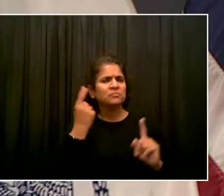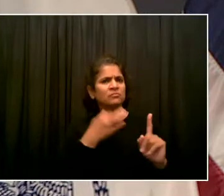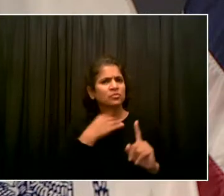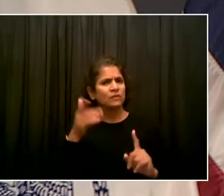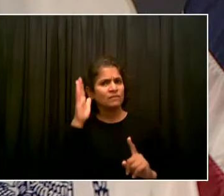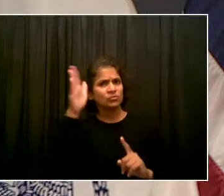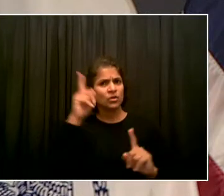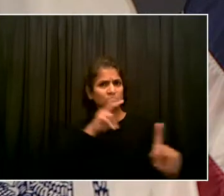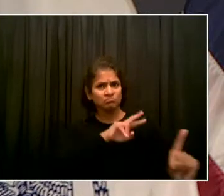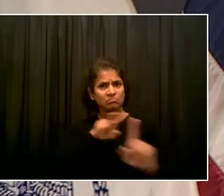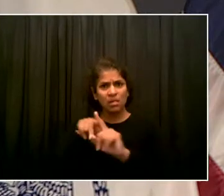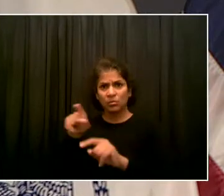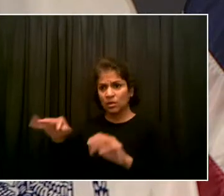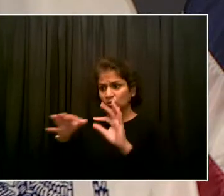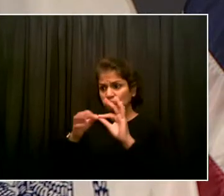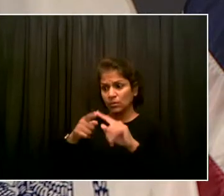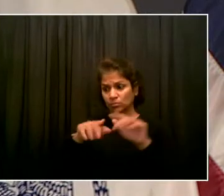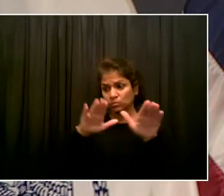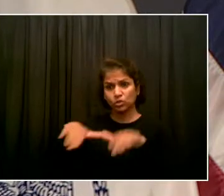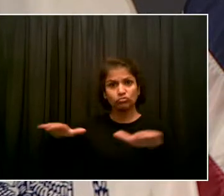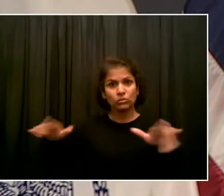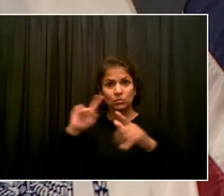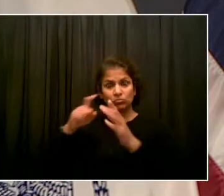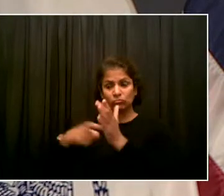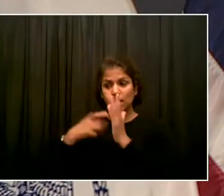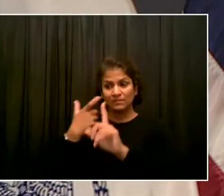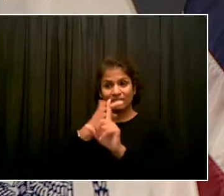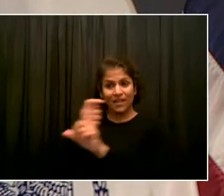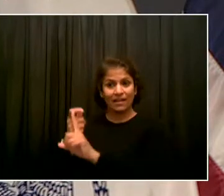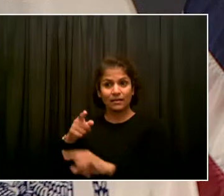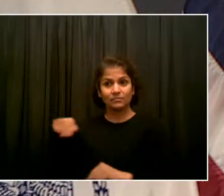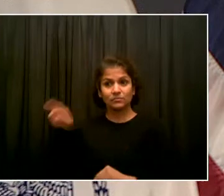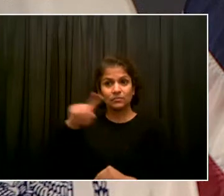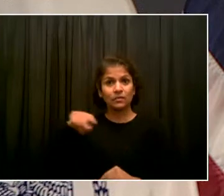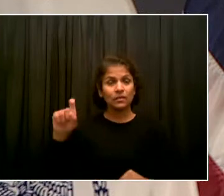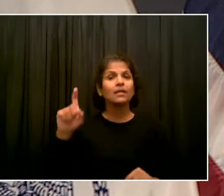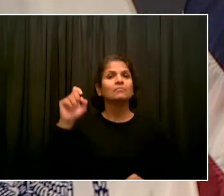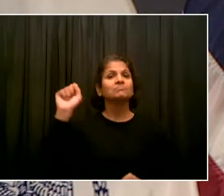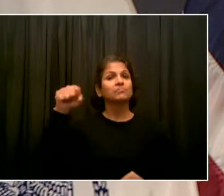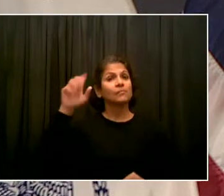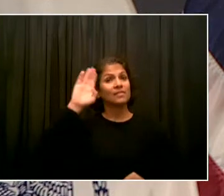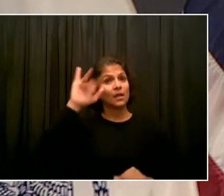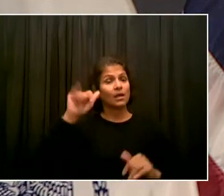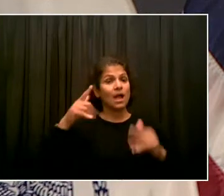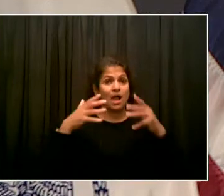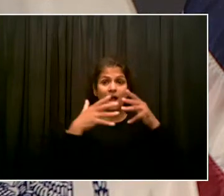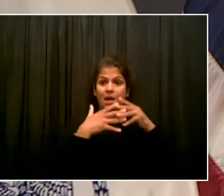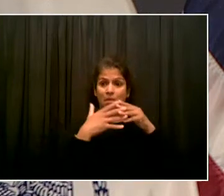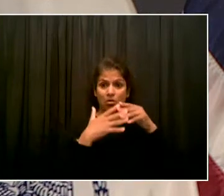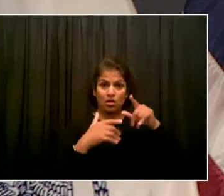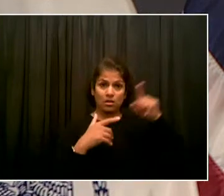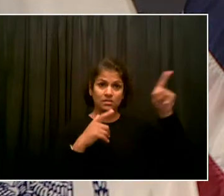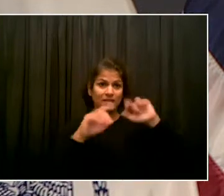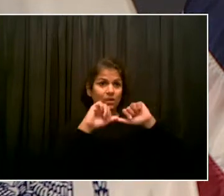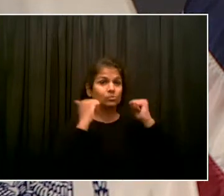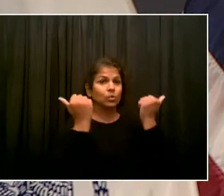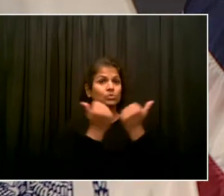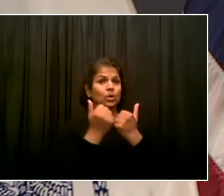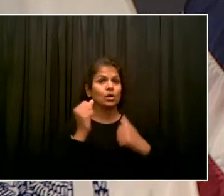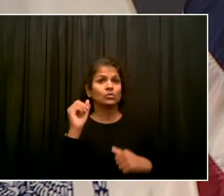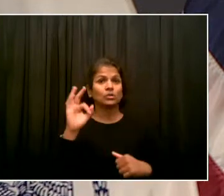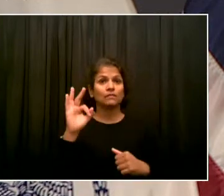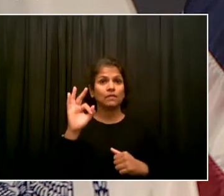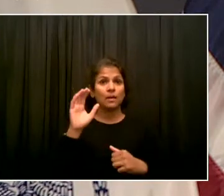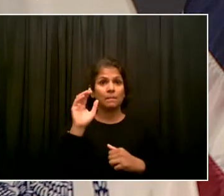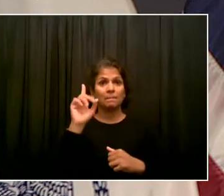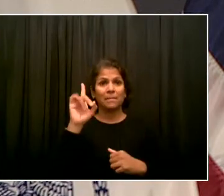recommending unequivocally supporting a vaccination for children? You know, James, it's a very fair question, and I